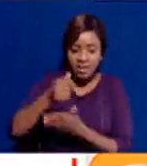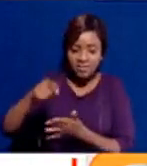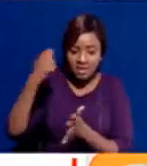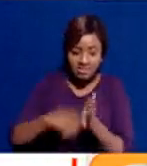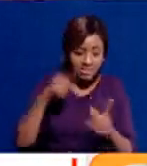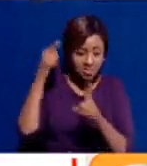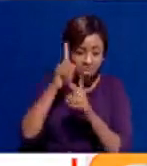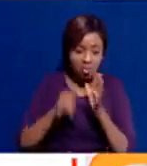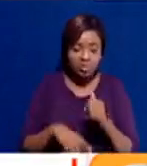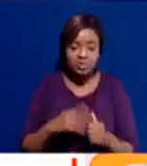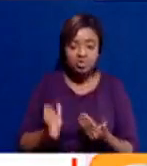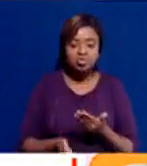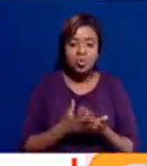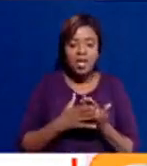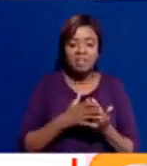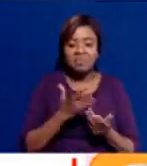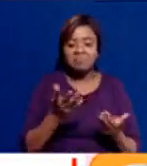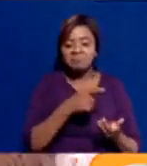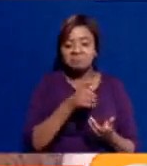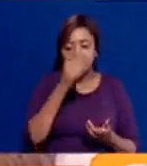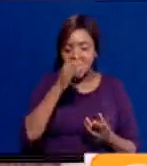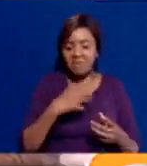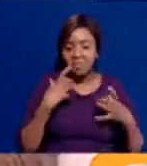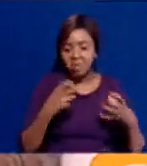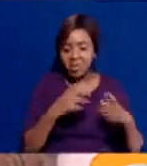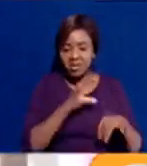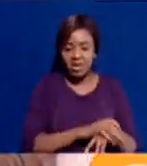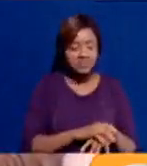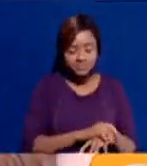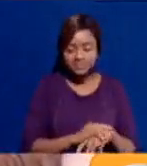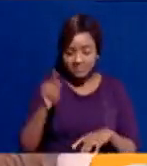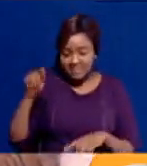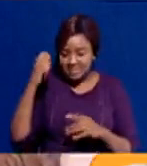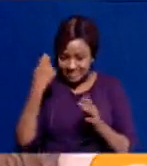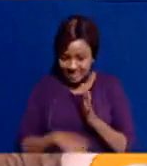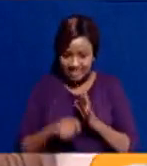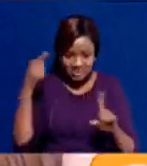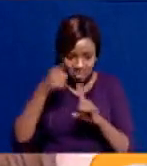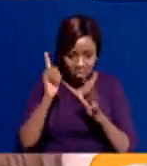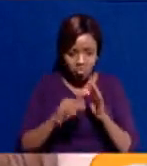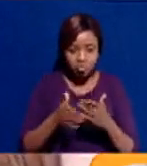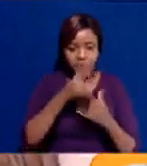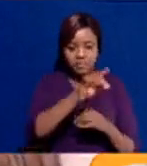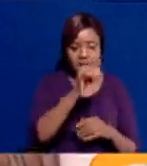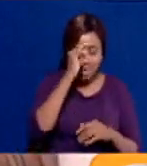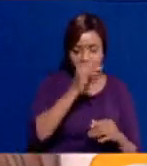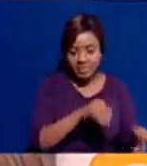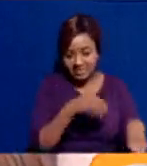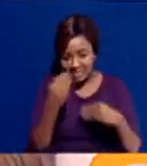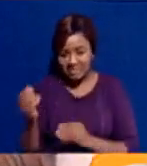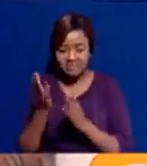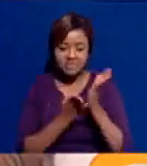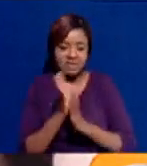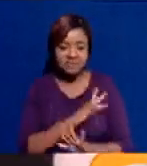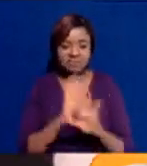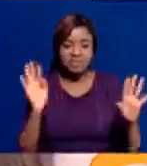sustain this animal called government. The taxes that people of Kenya pay is for the government to offer them service, and